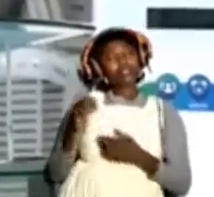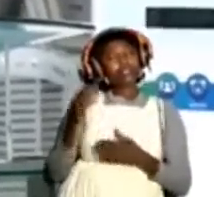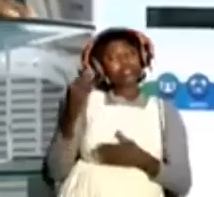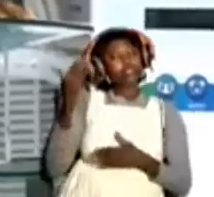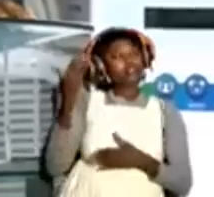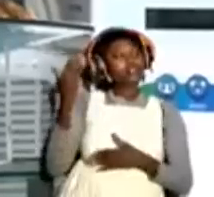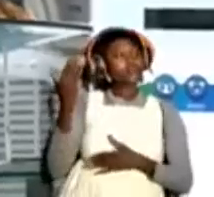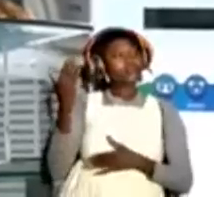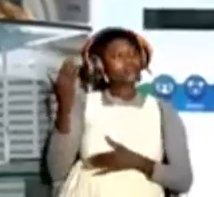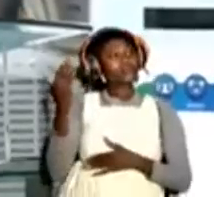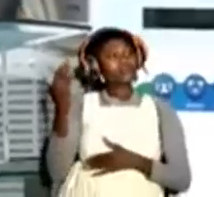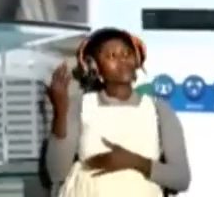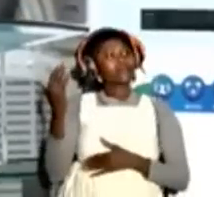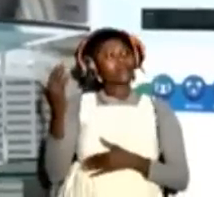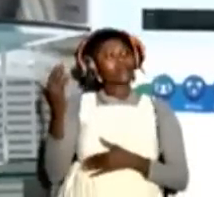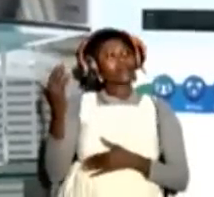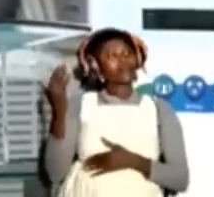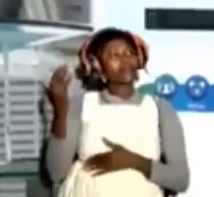it me?